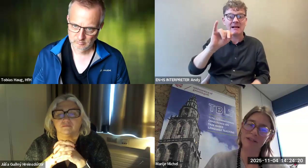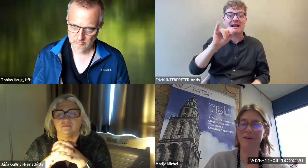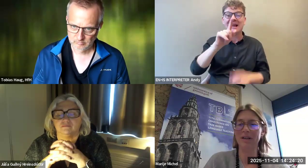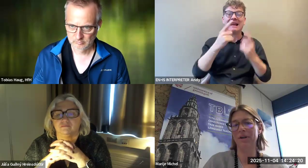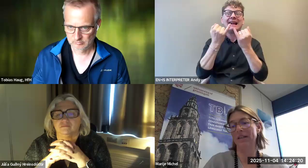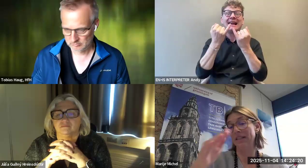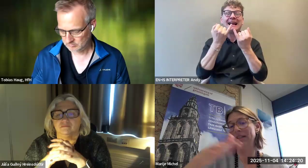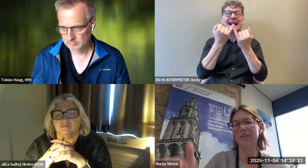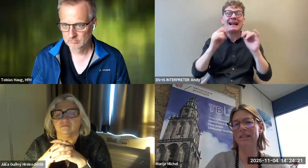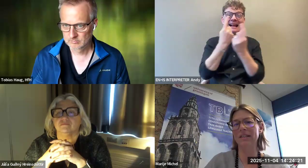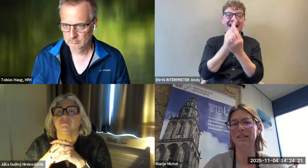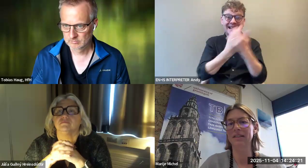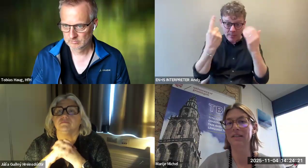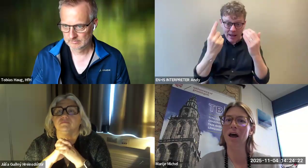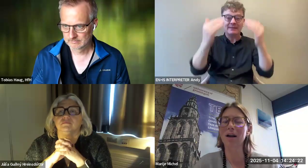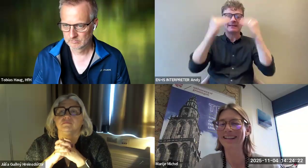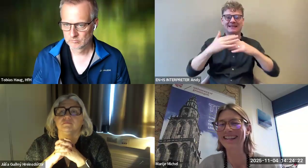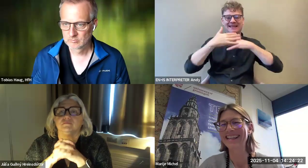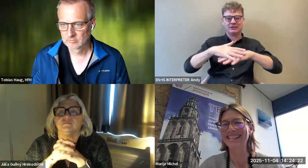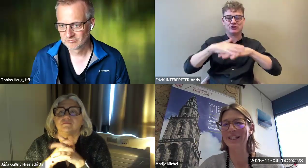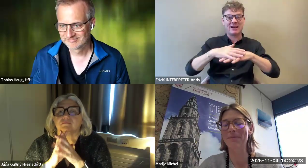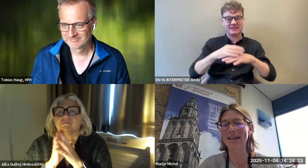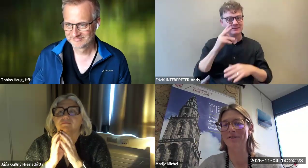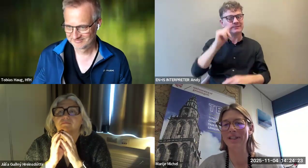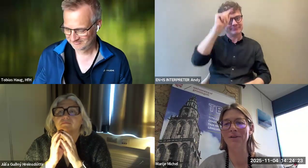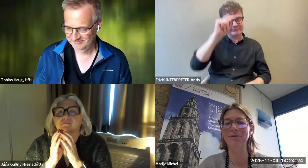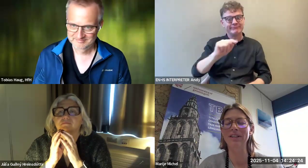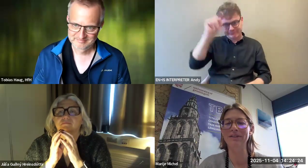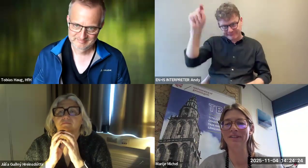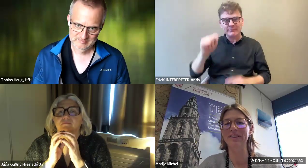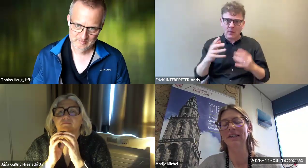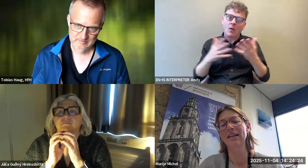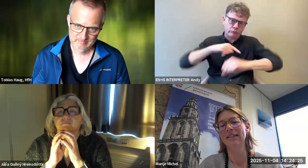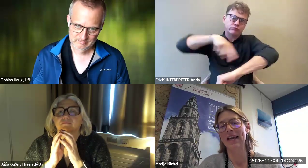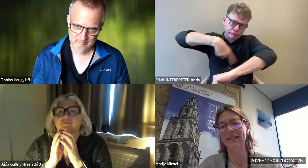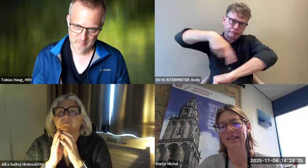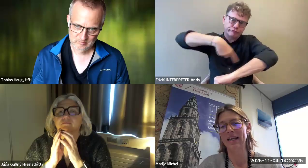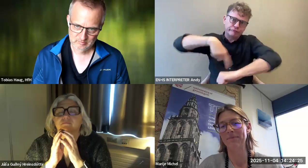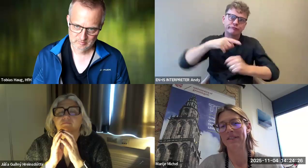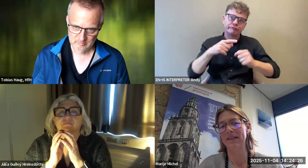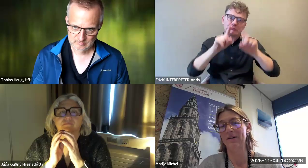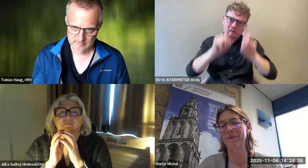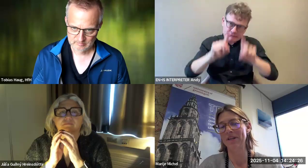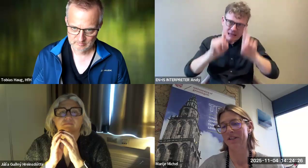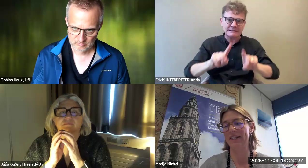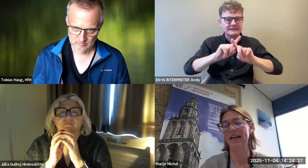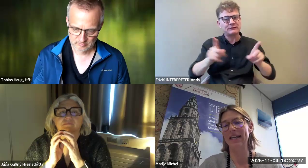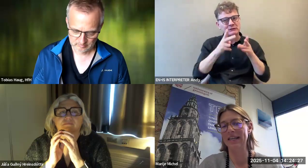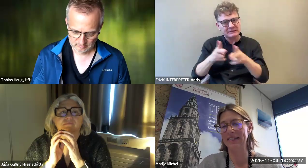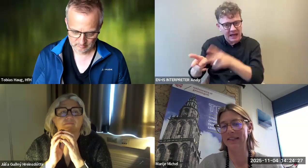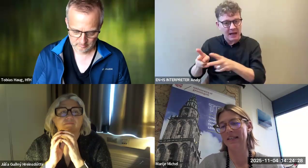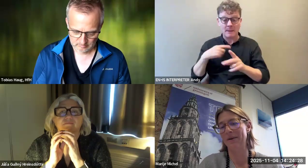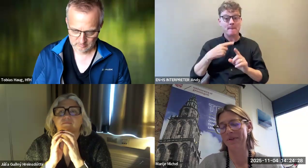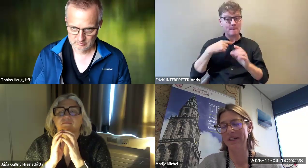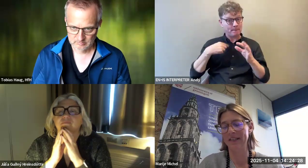once the integrated part. And you see it's a long test battery, including different task types. We measured their